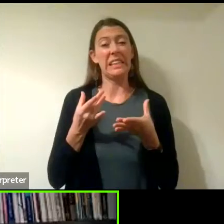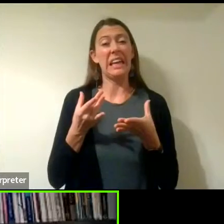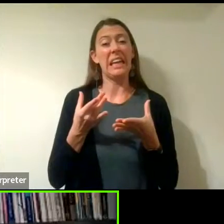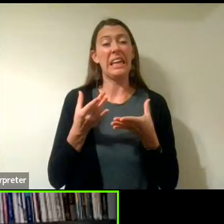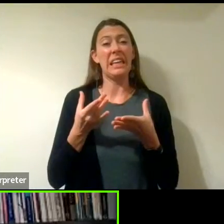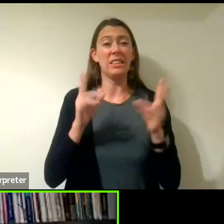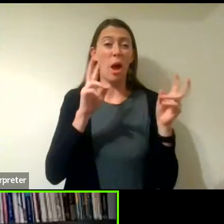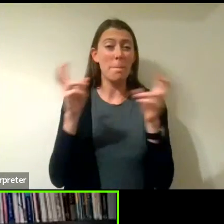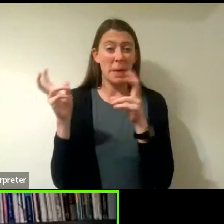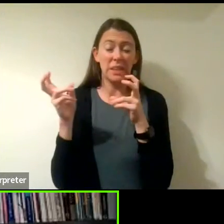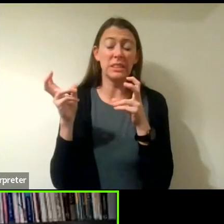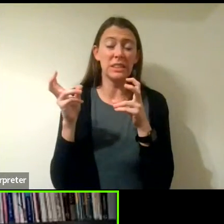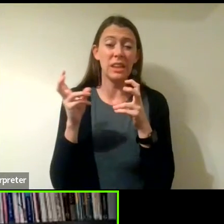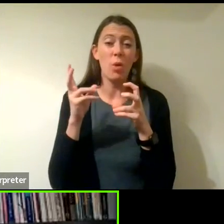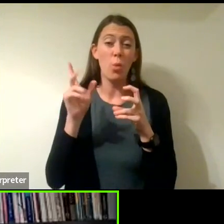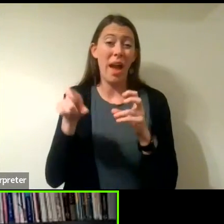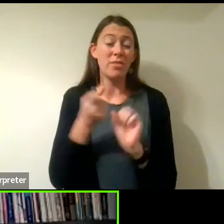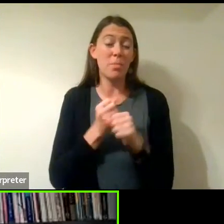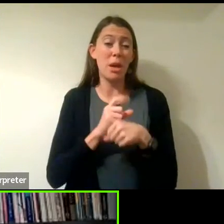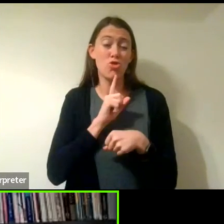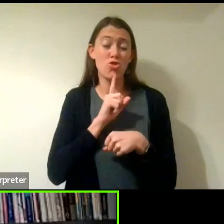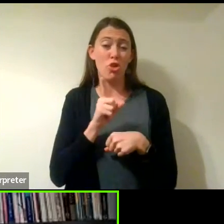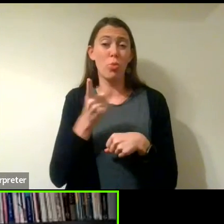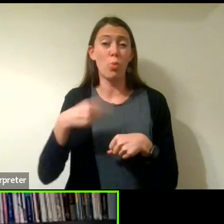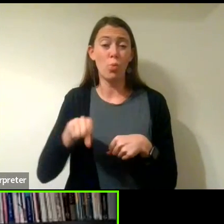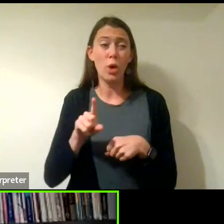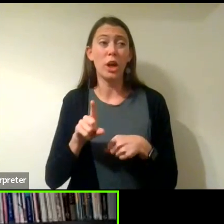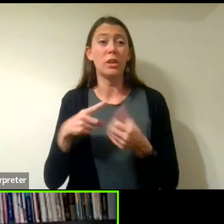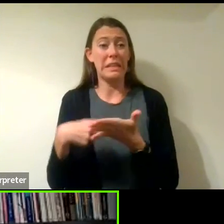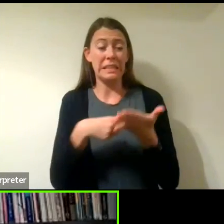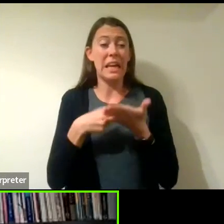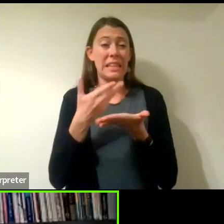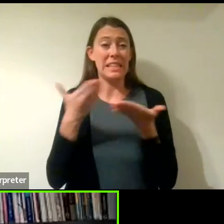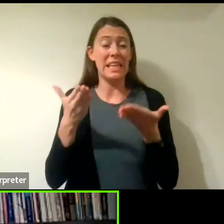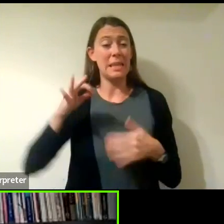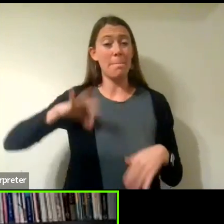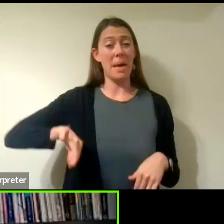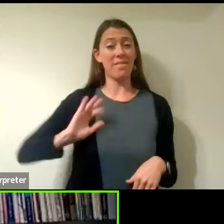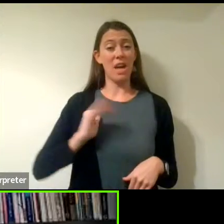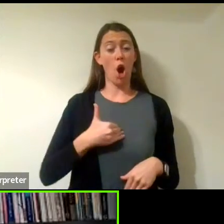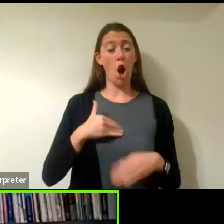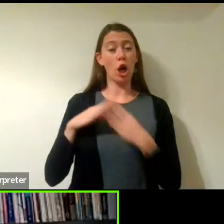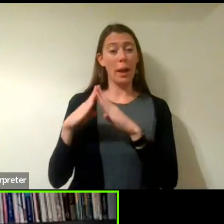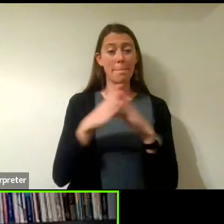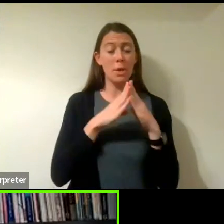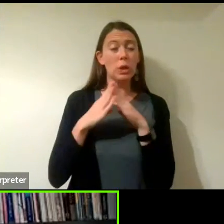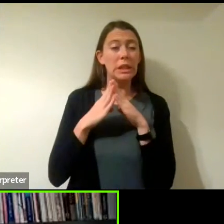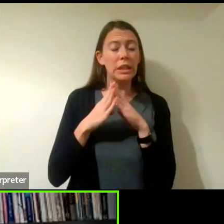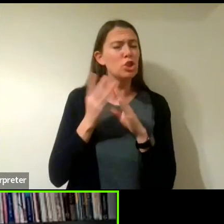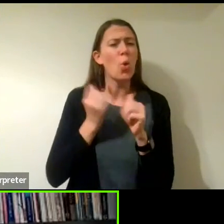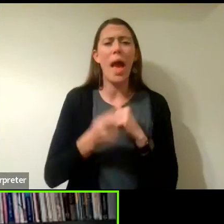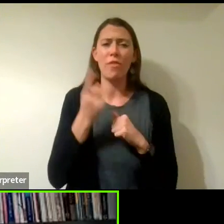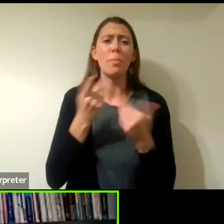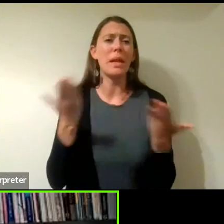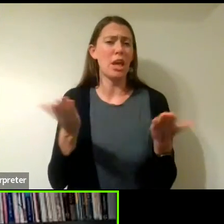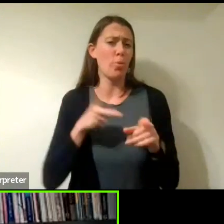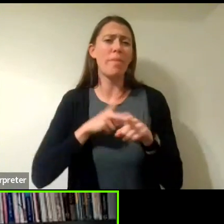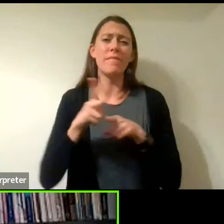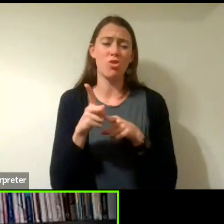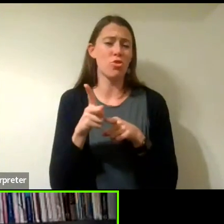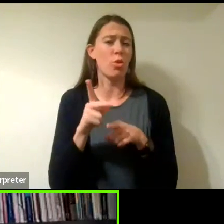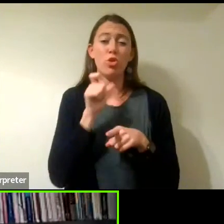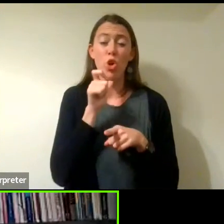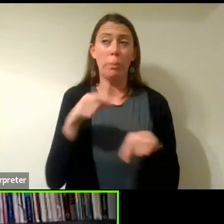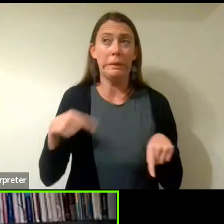serve. And people are respectful. We're all professionals here. Don't be afraid to raise those questions. Don't be